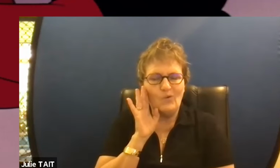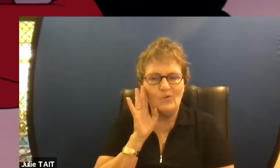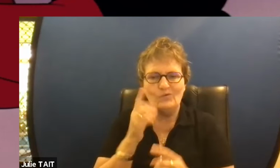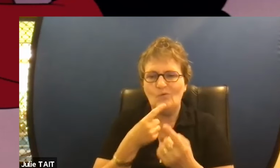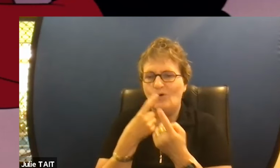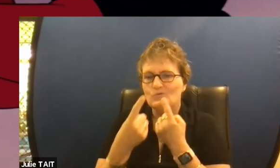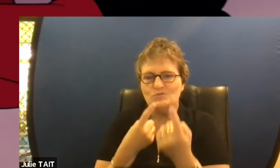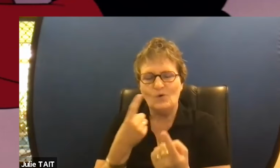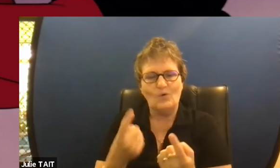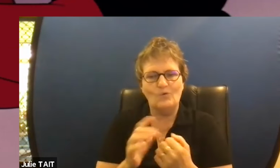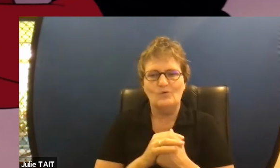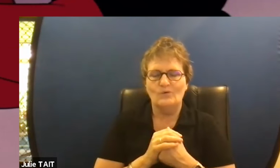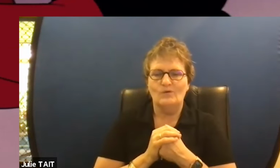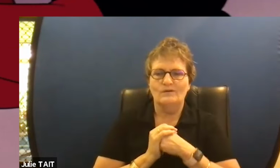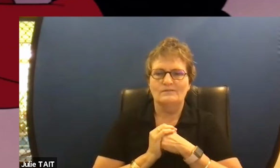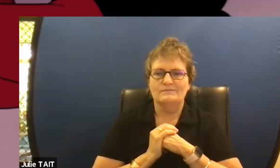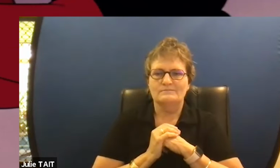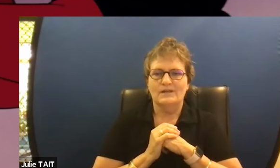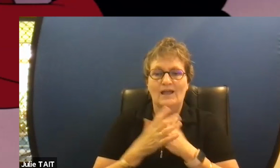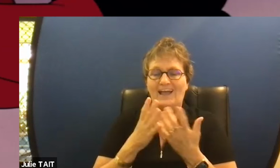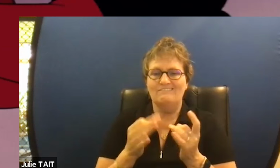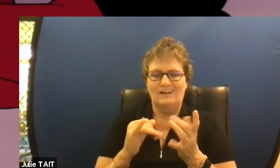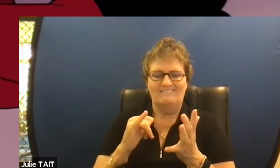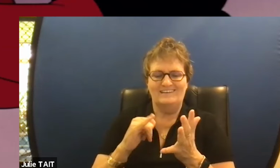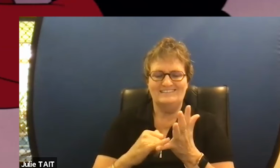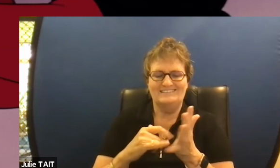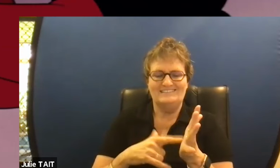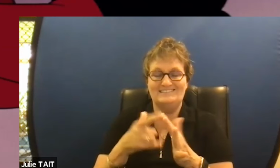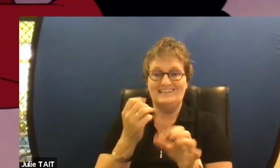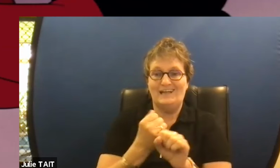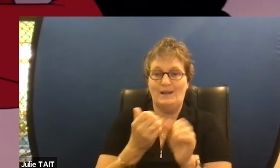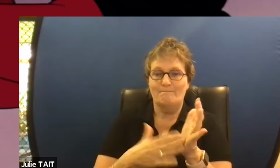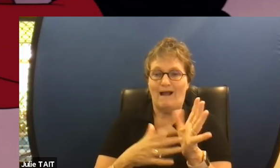negative stigma and prejudice against them.